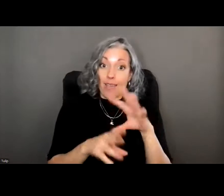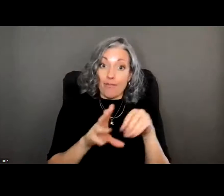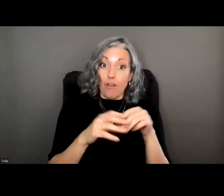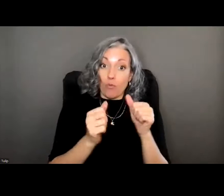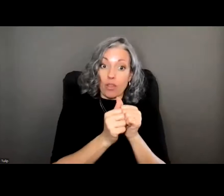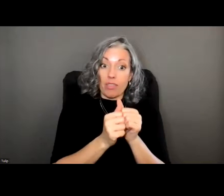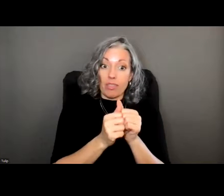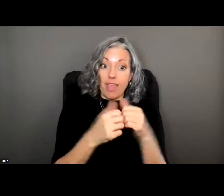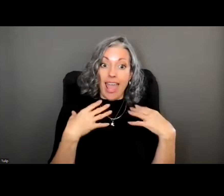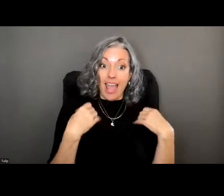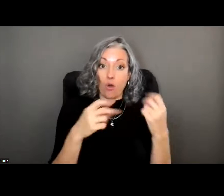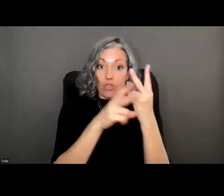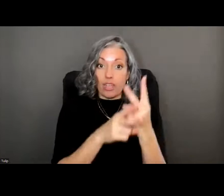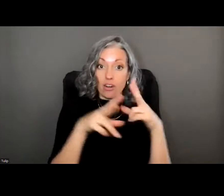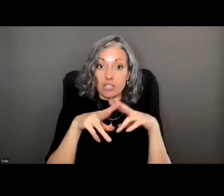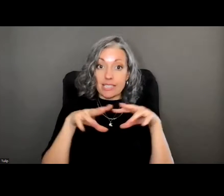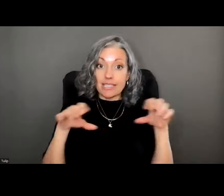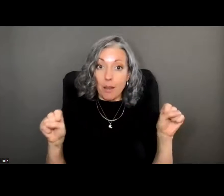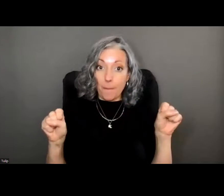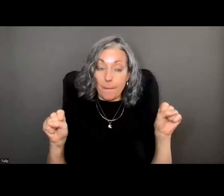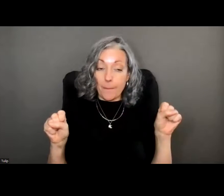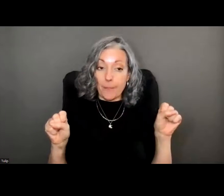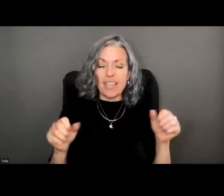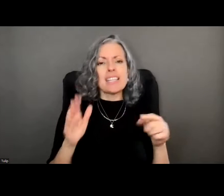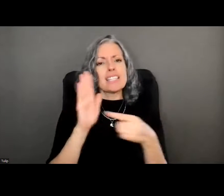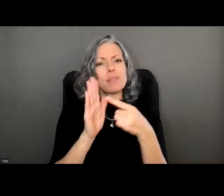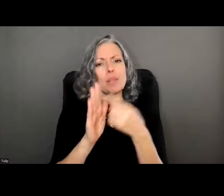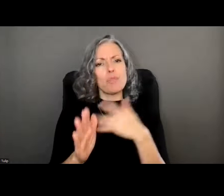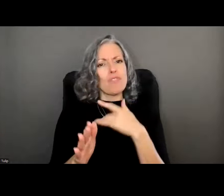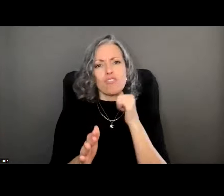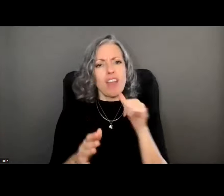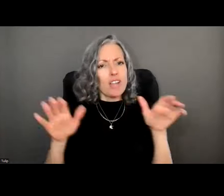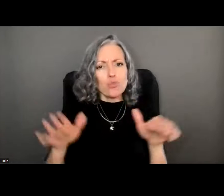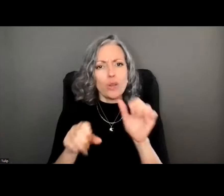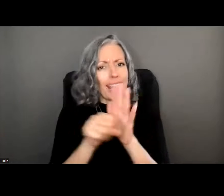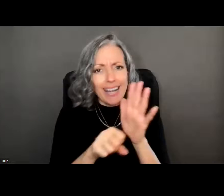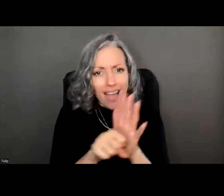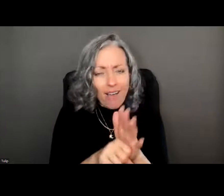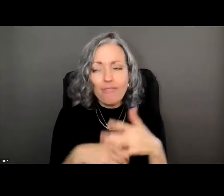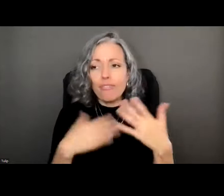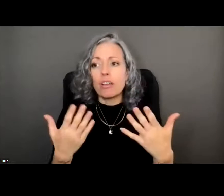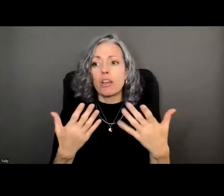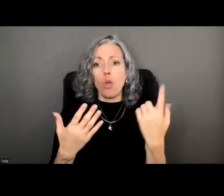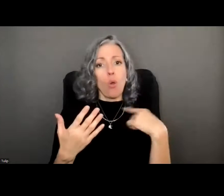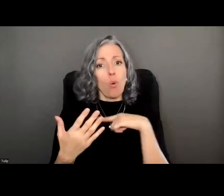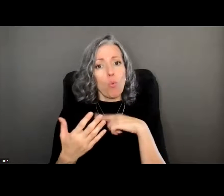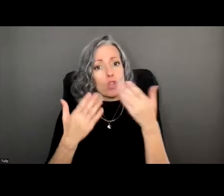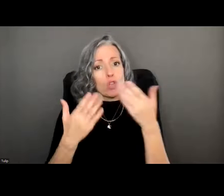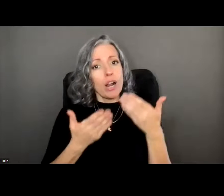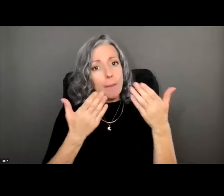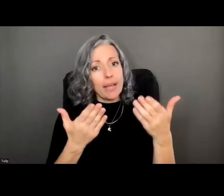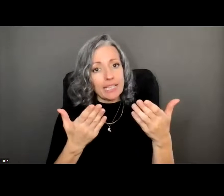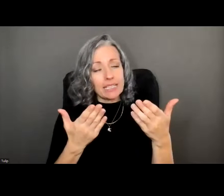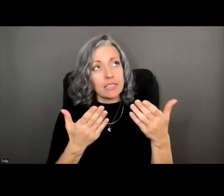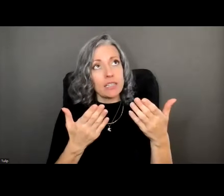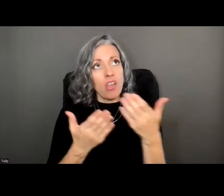healthcare system where, you know, sometimes we feel like we're not doing enough. And some of the things that we are recommending here are